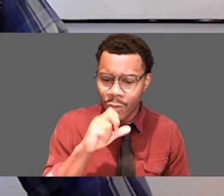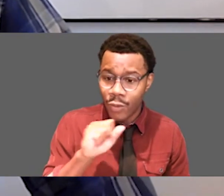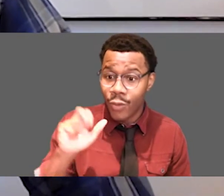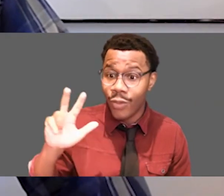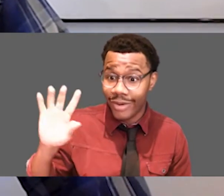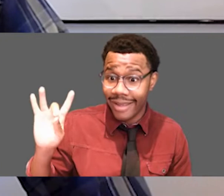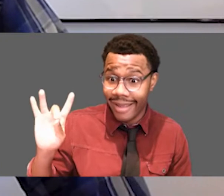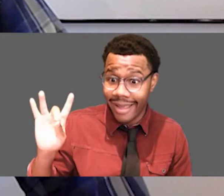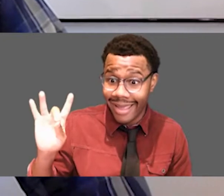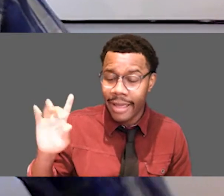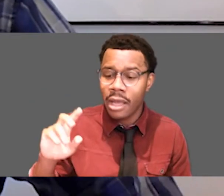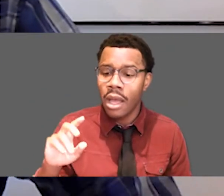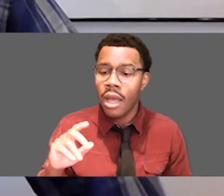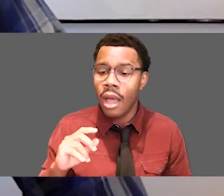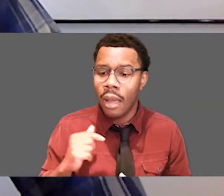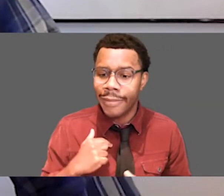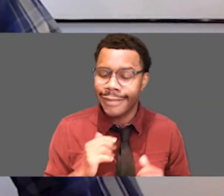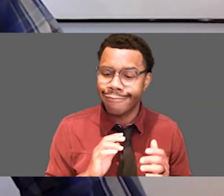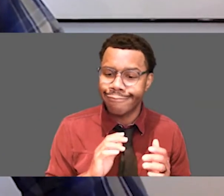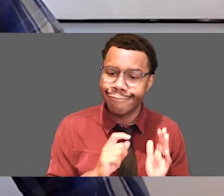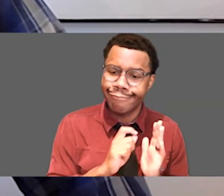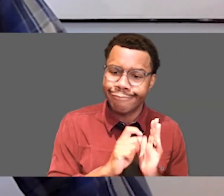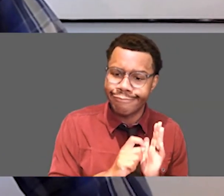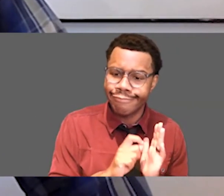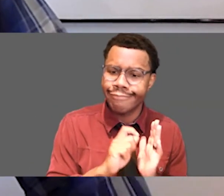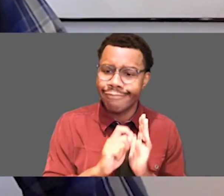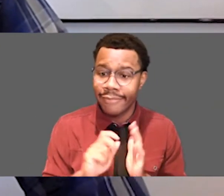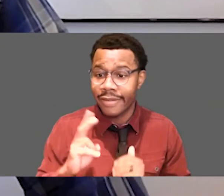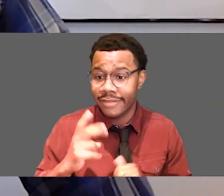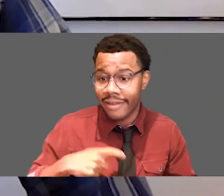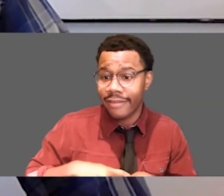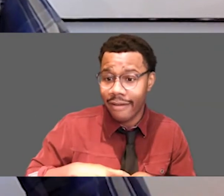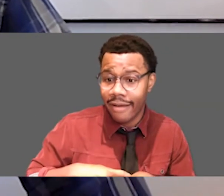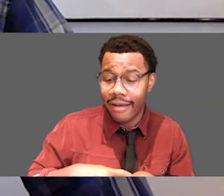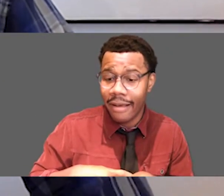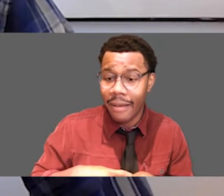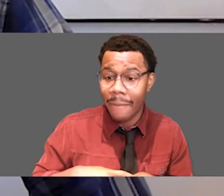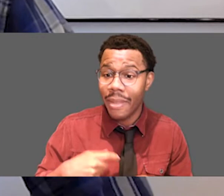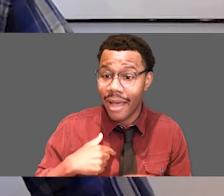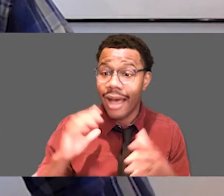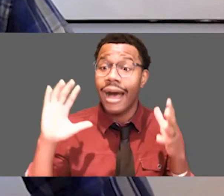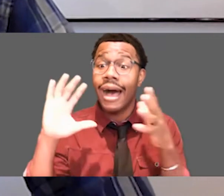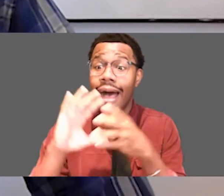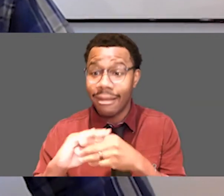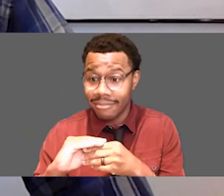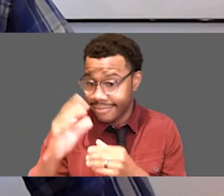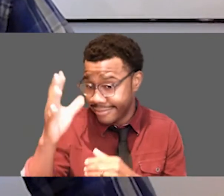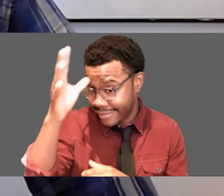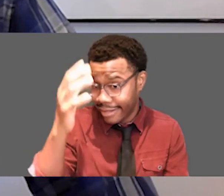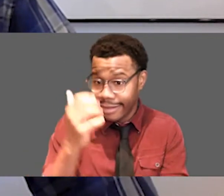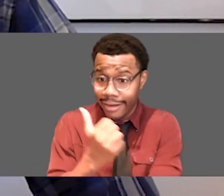time that I've ever put those words on paper. I've actually never even said that sentence out